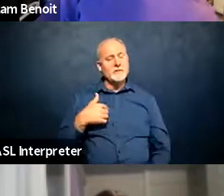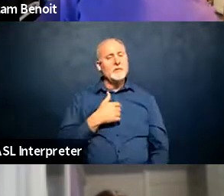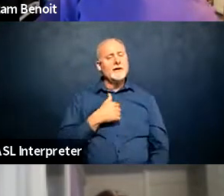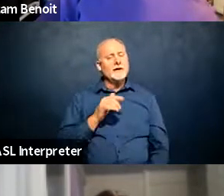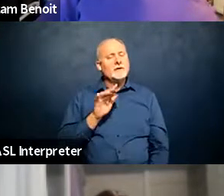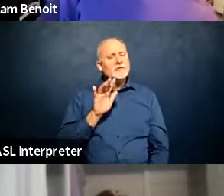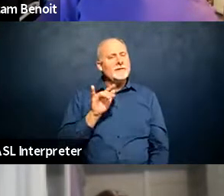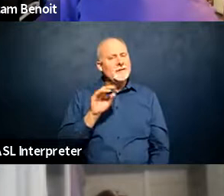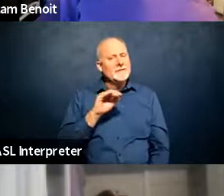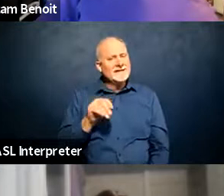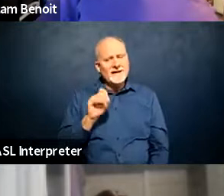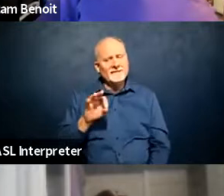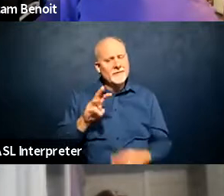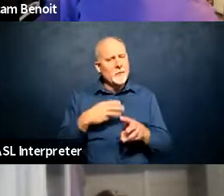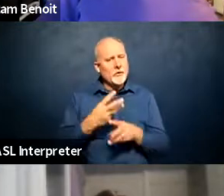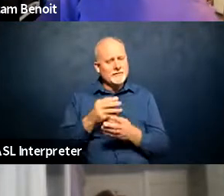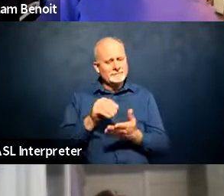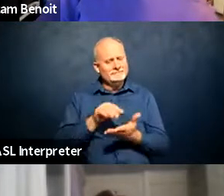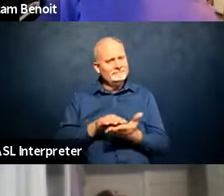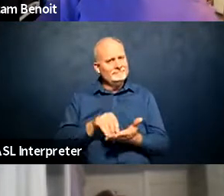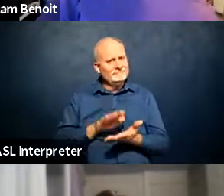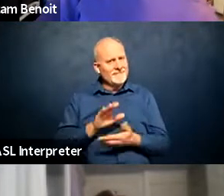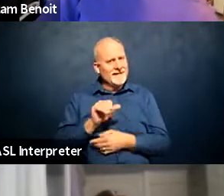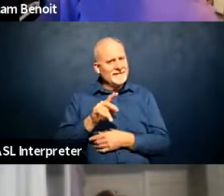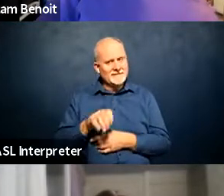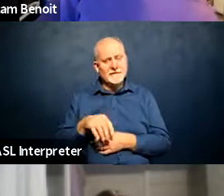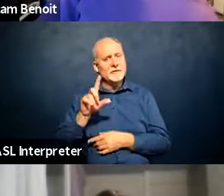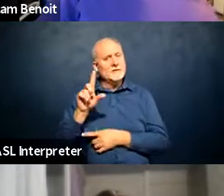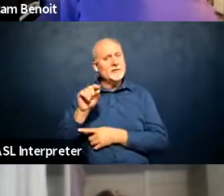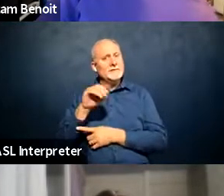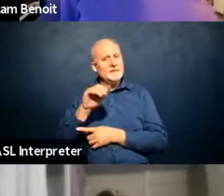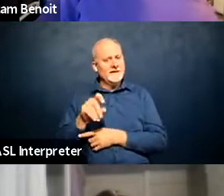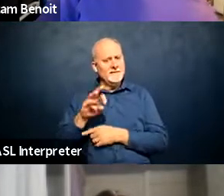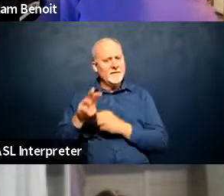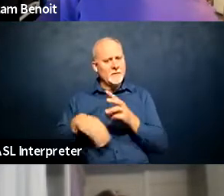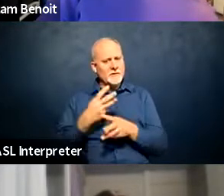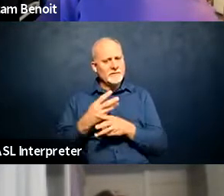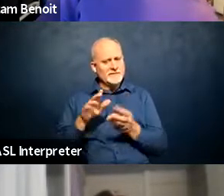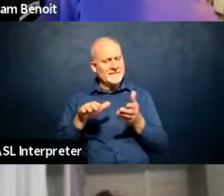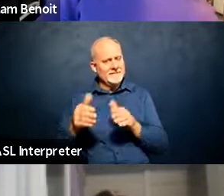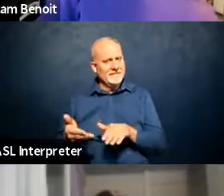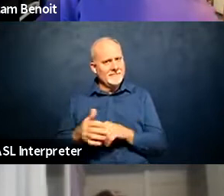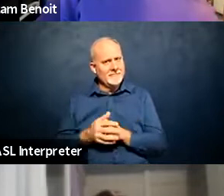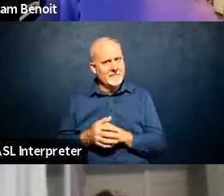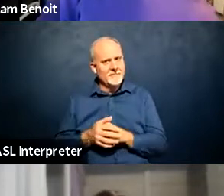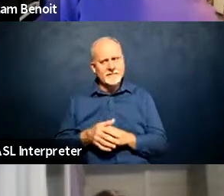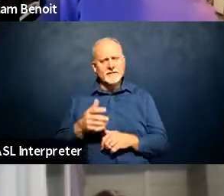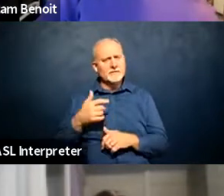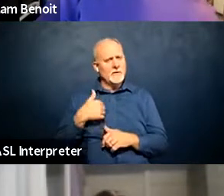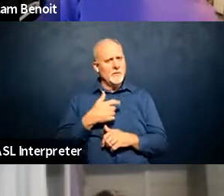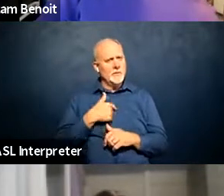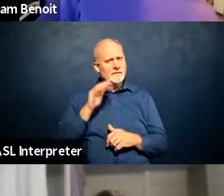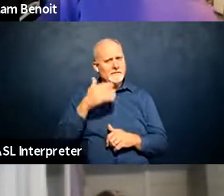cases. We make up 20% of the world's deaths. So we have in some ways underperformed as a